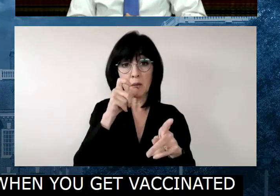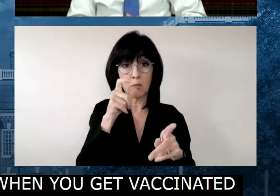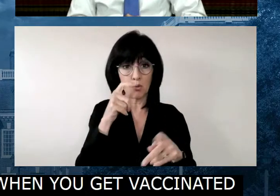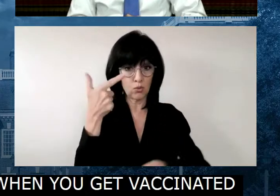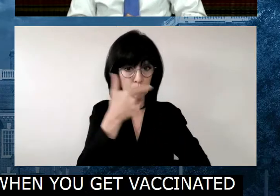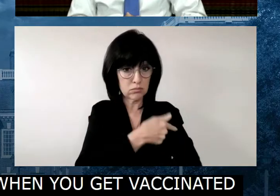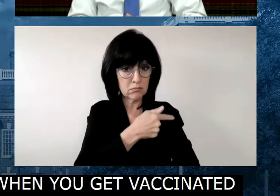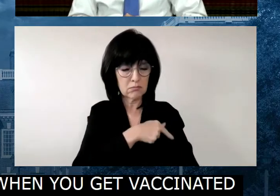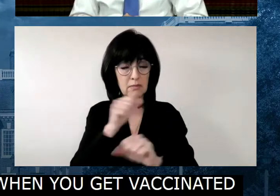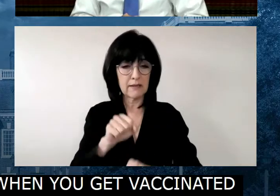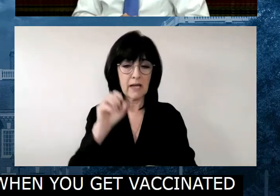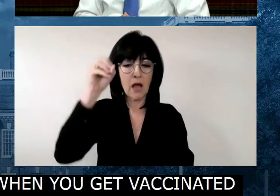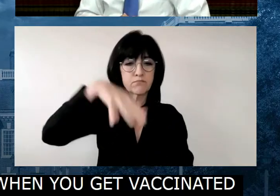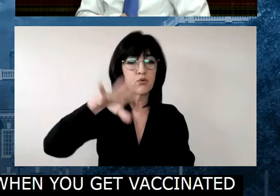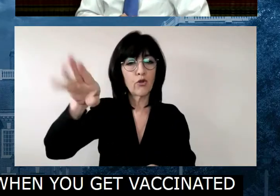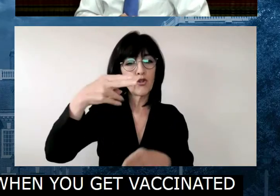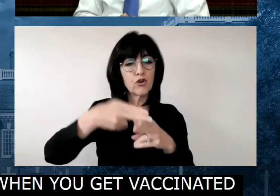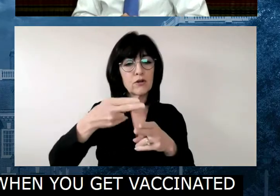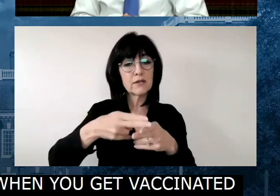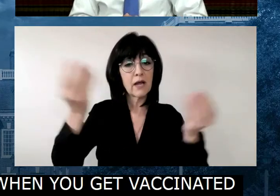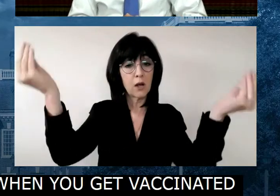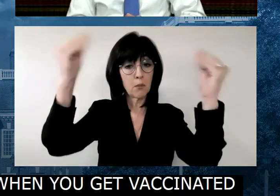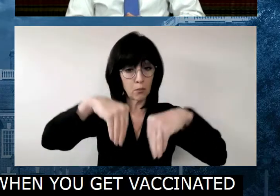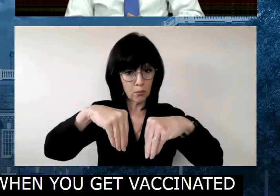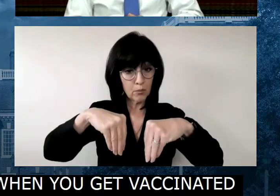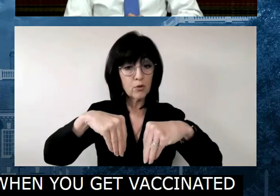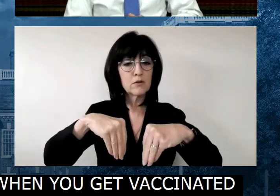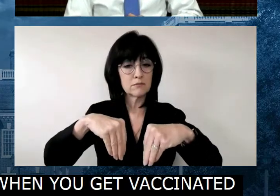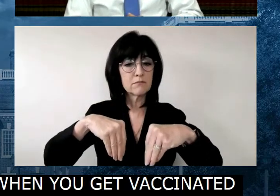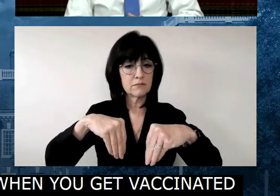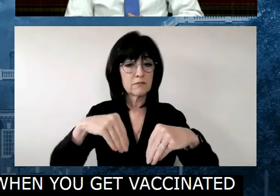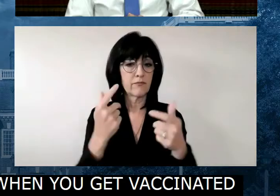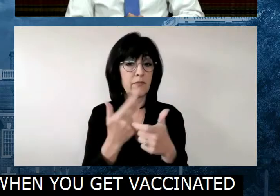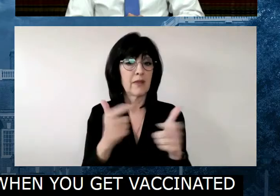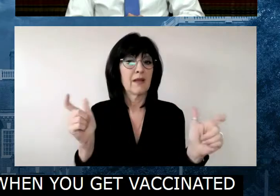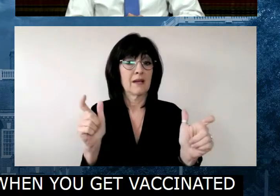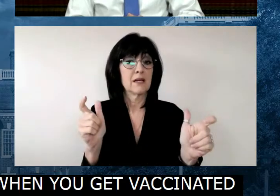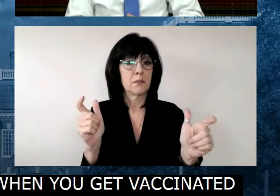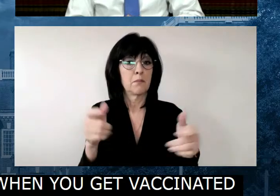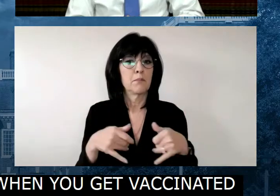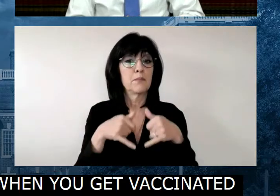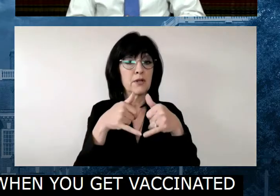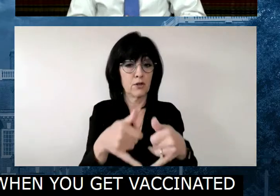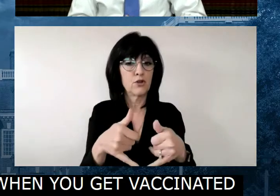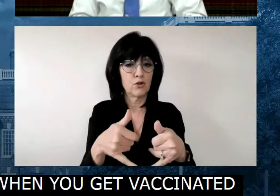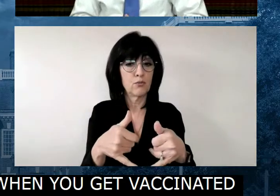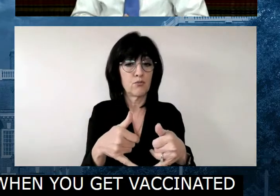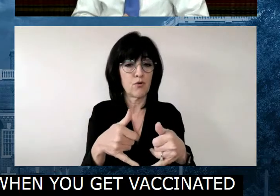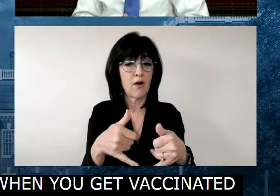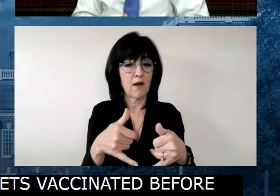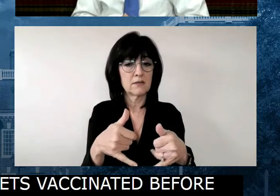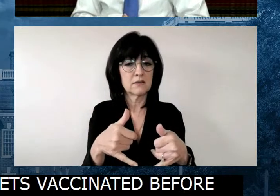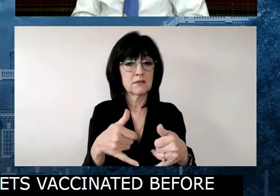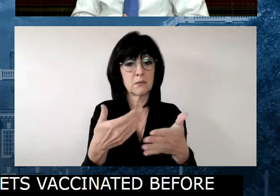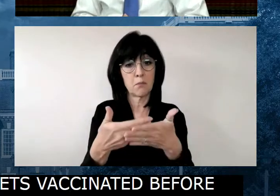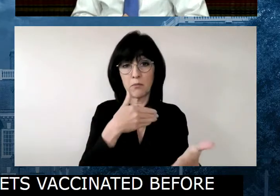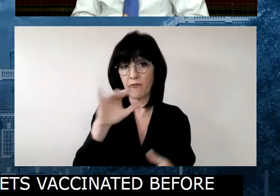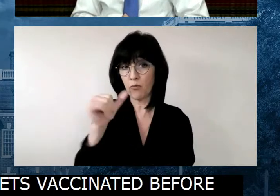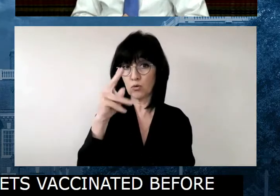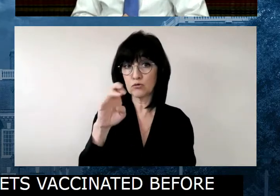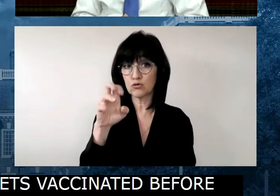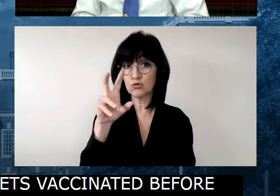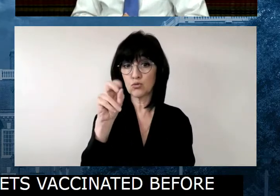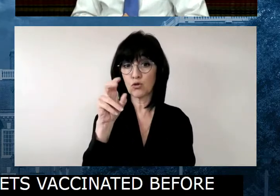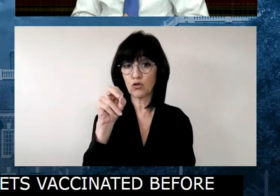vaccinated before June 30th, will be eligible for our big prizes, $302,000 cash prize, and